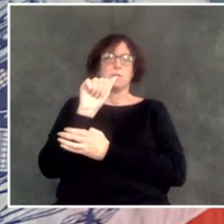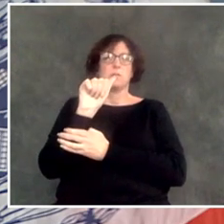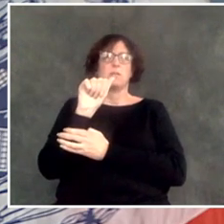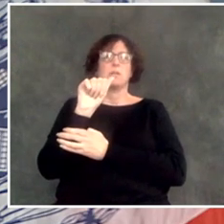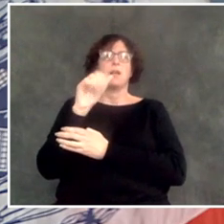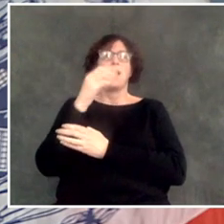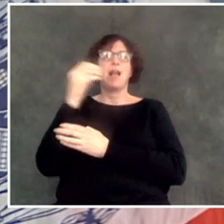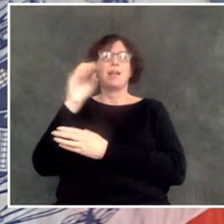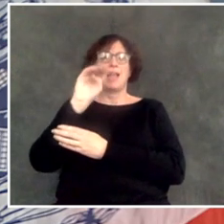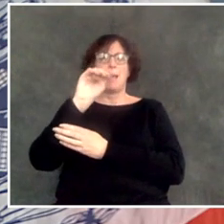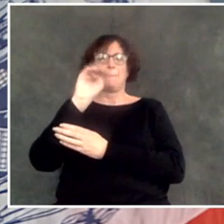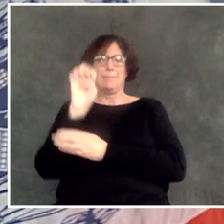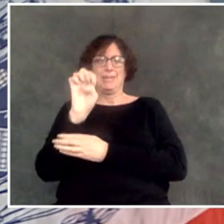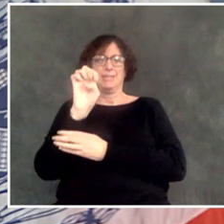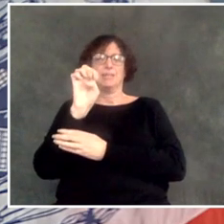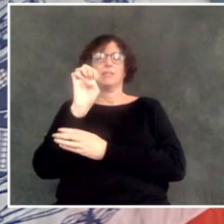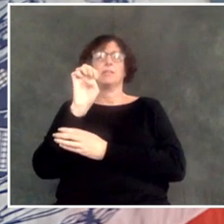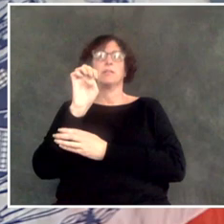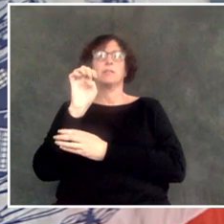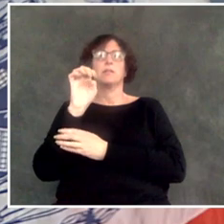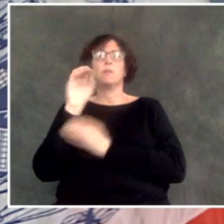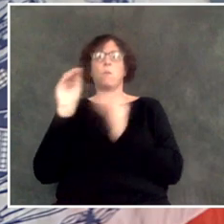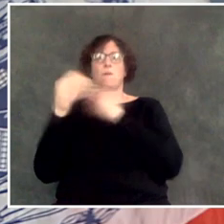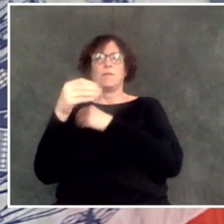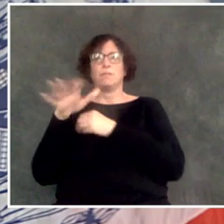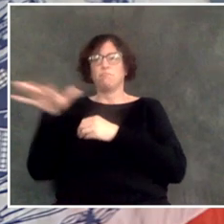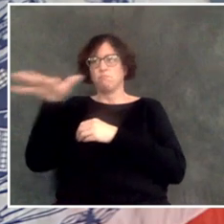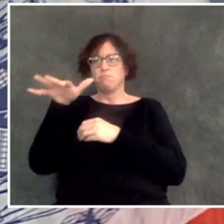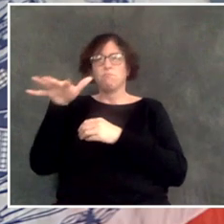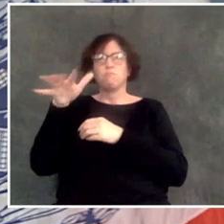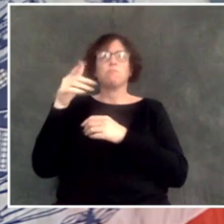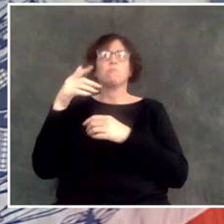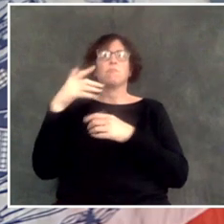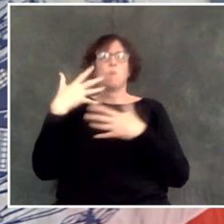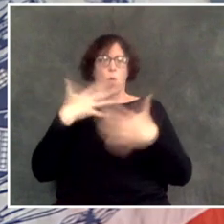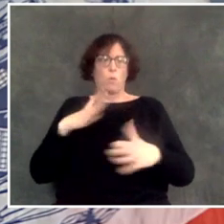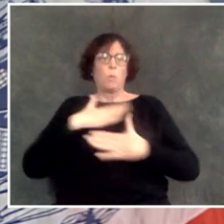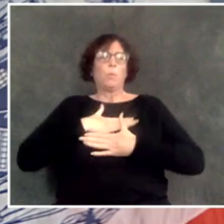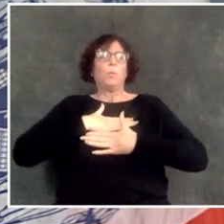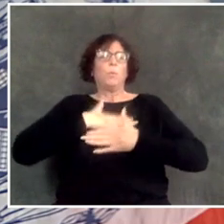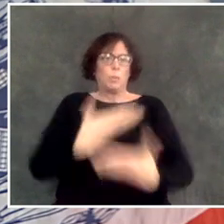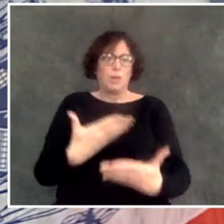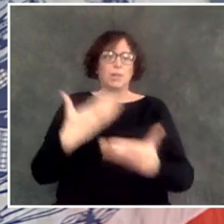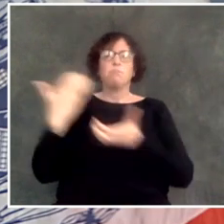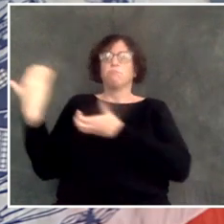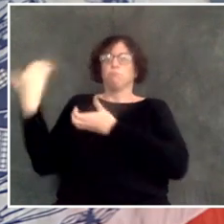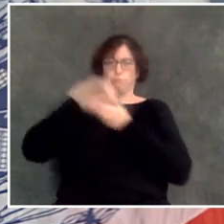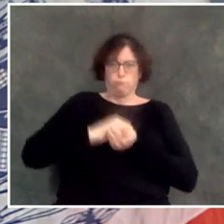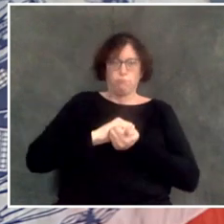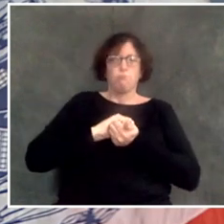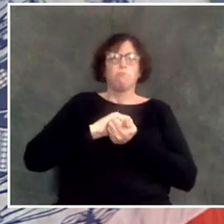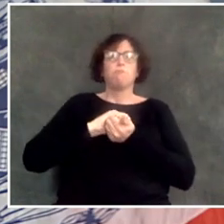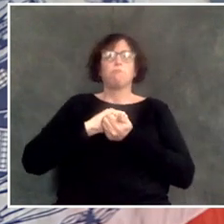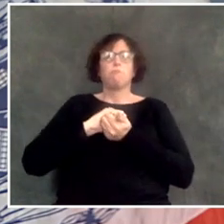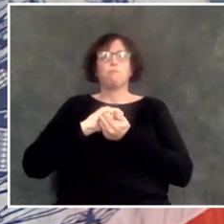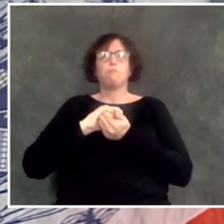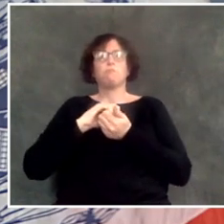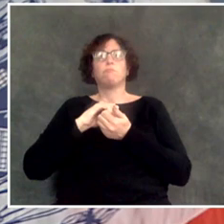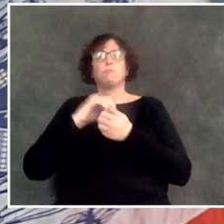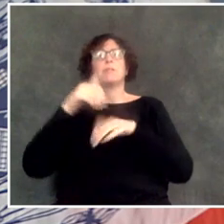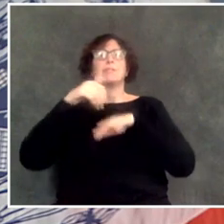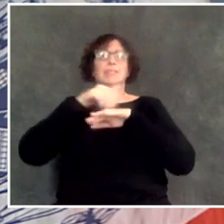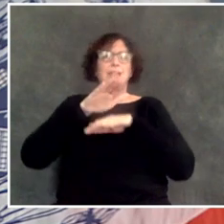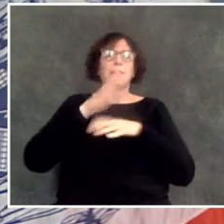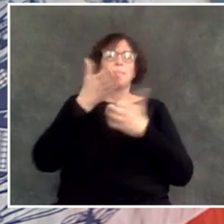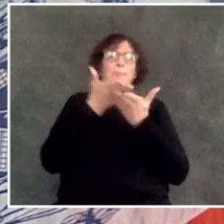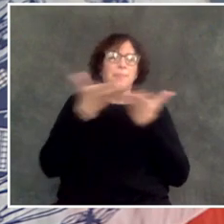for to help deal with this challenge. It's over 100 federal personnel, including military personnel, have come in with the equipment